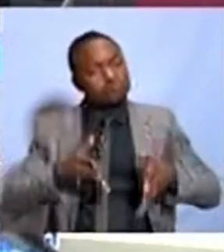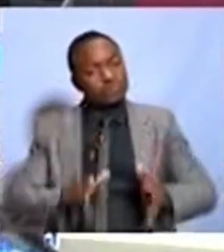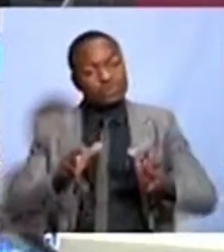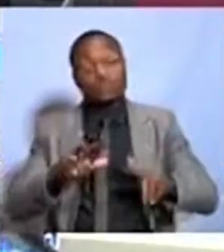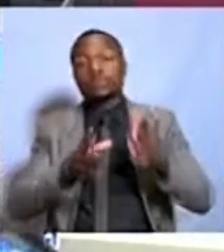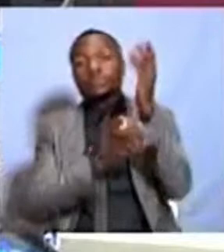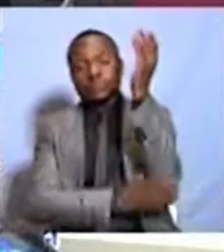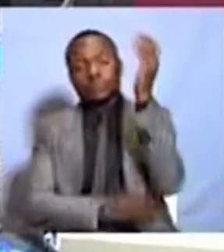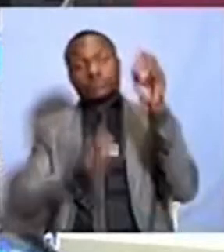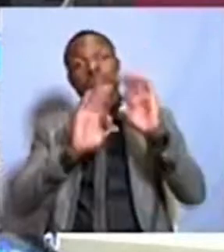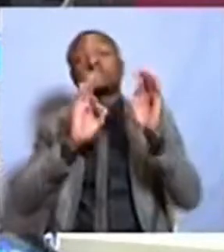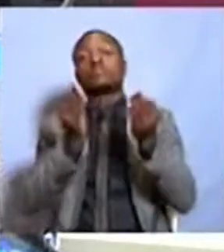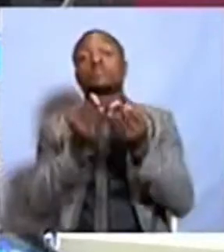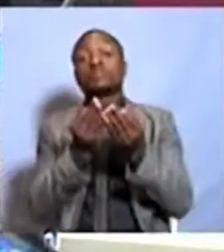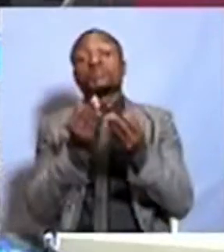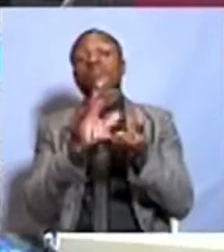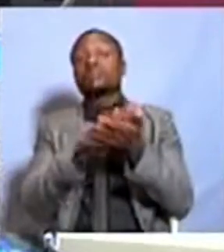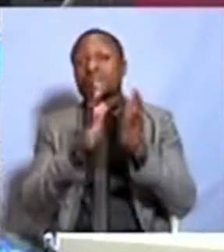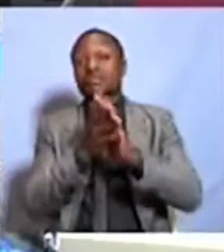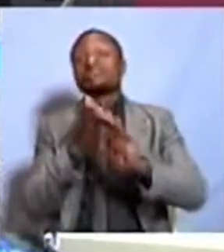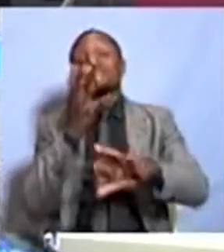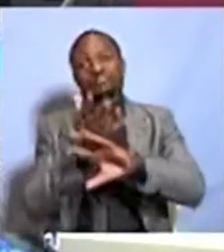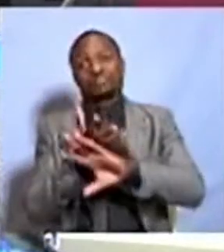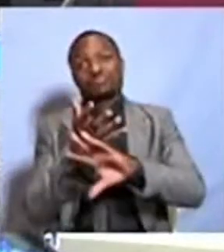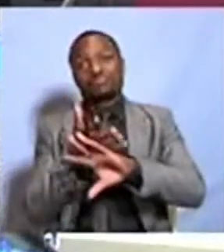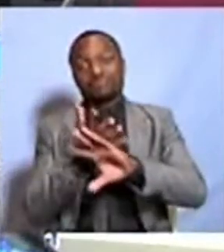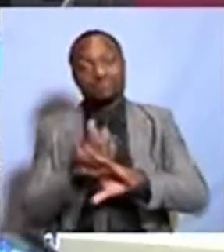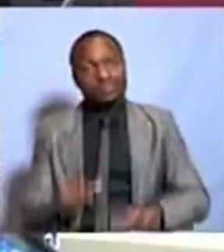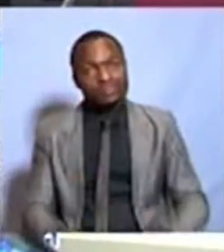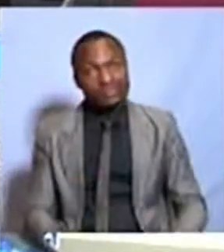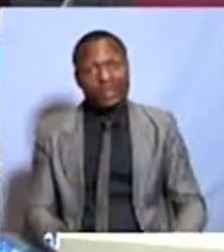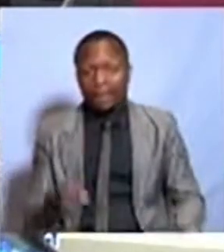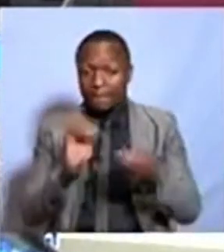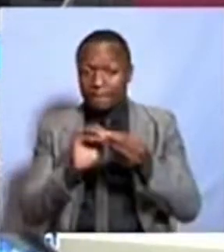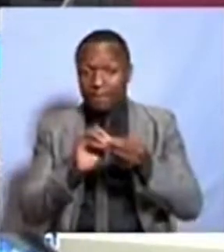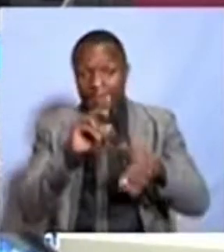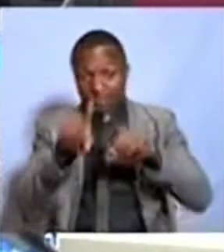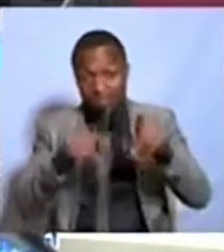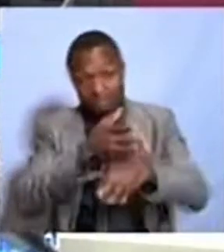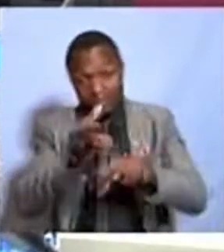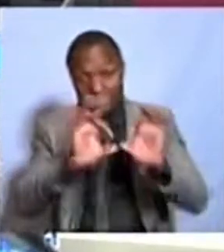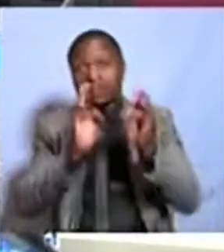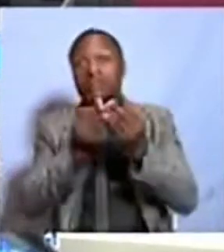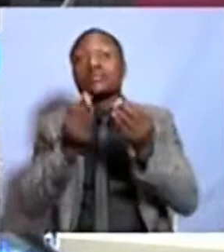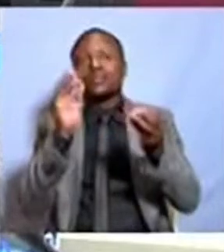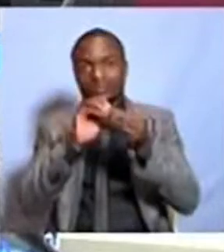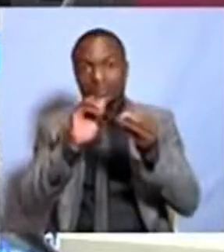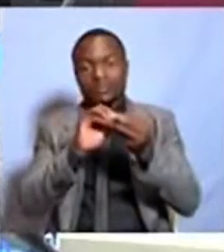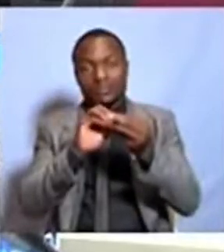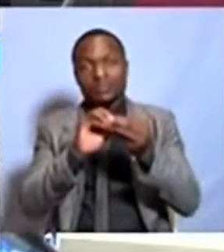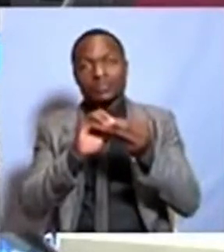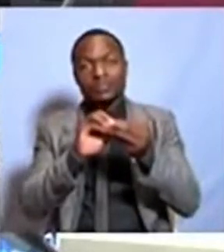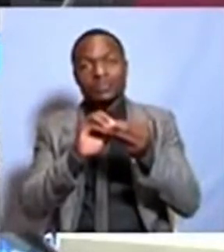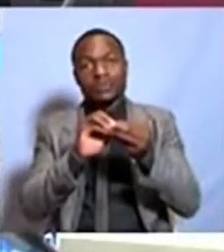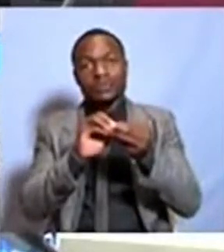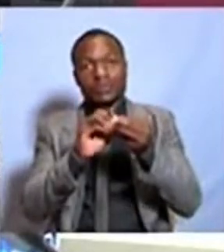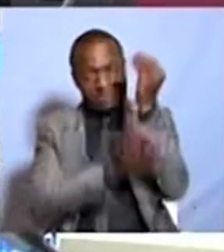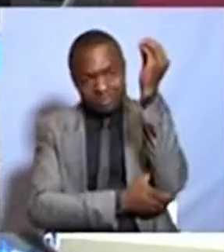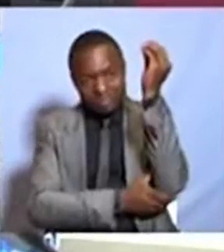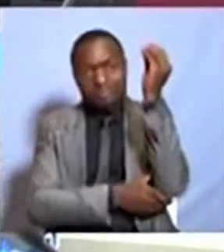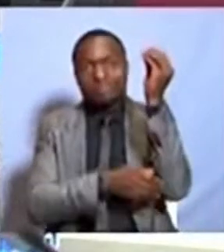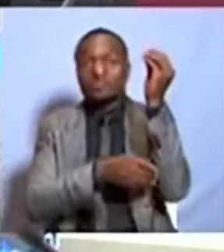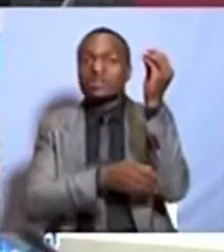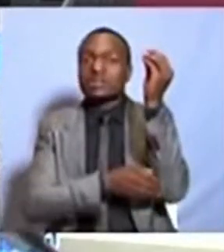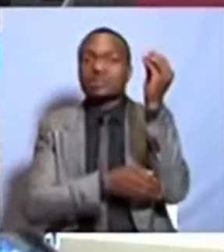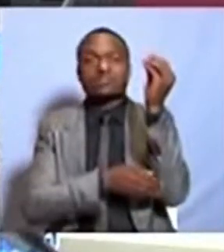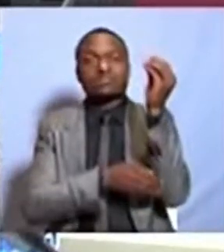families, they'll be born, it becomes a vicious cycle, and then the more people in that family, the more poverty keeps to escalate. So of course we can't